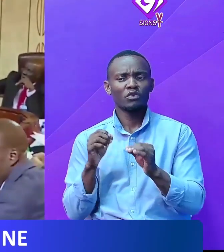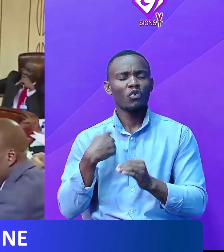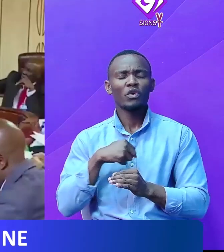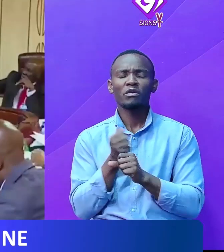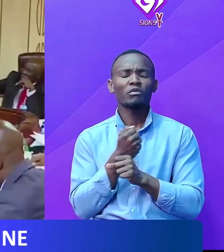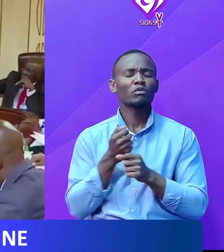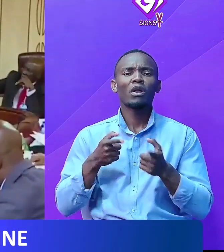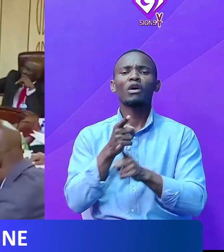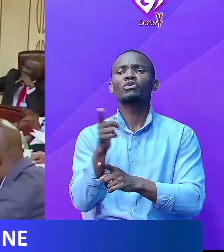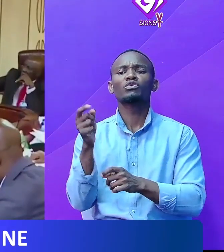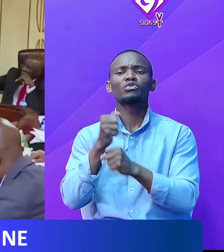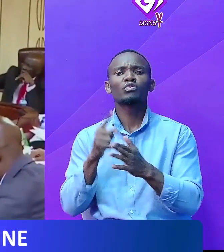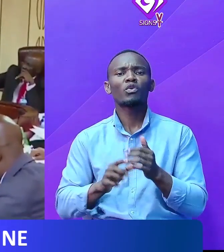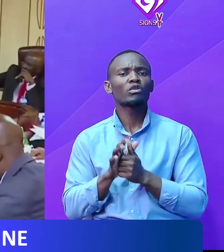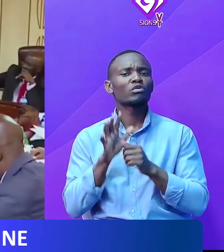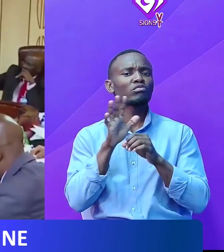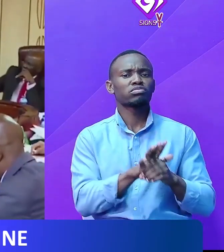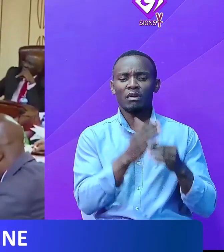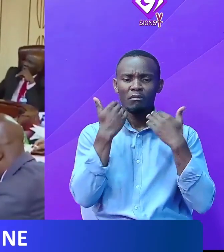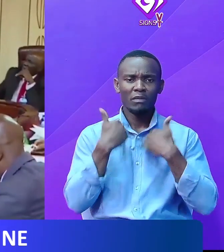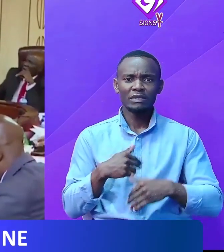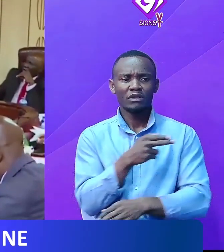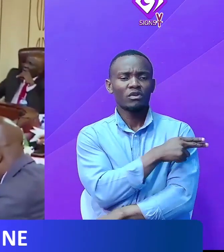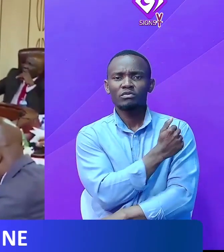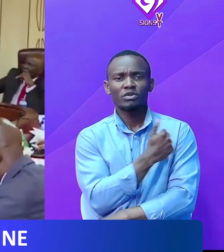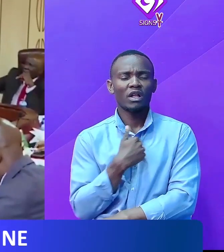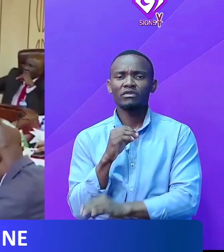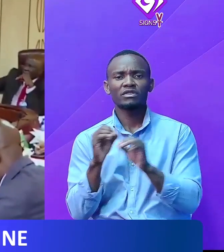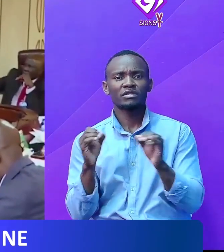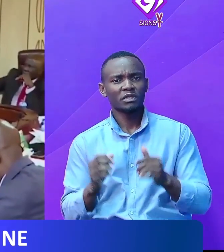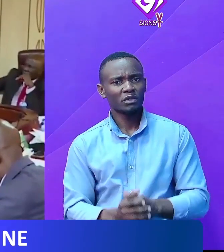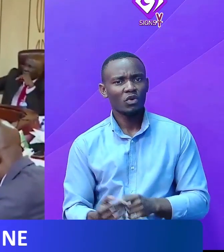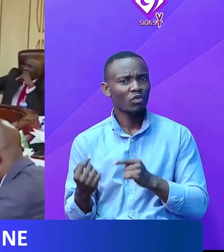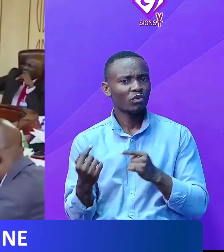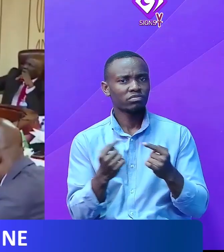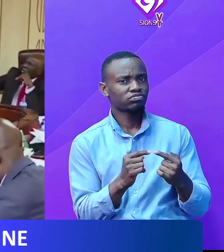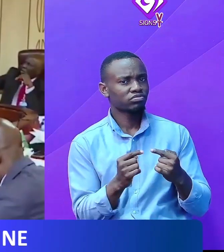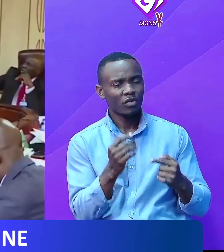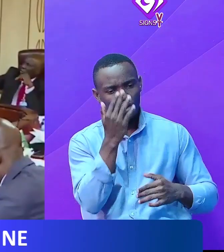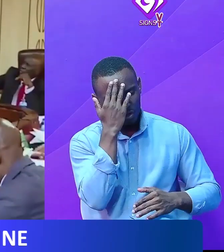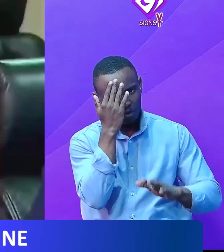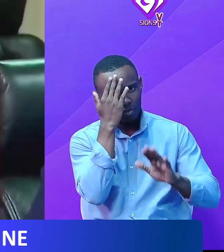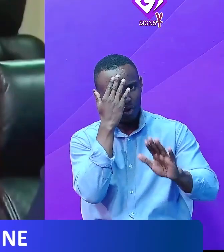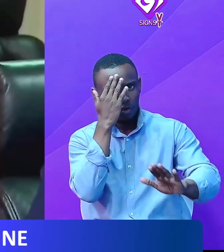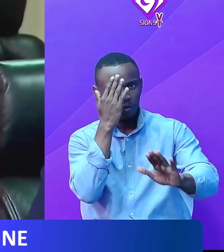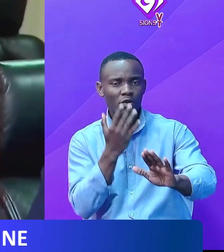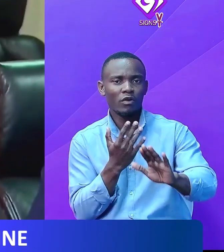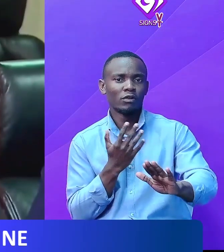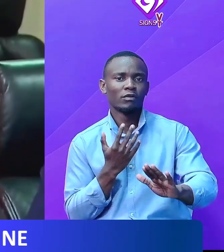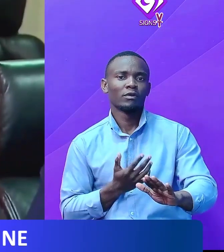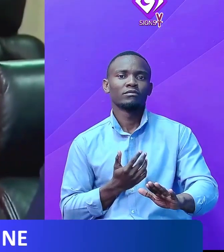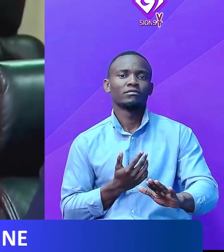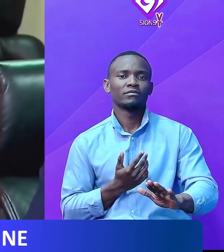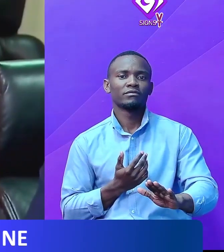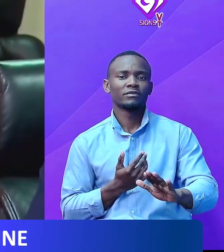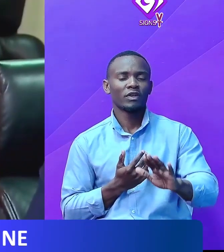your hospital. I have no hospital. And we will charge you even a dispensary. I have never owned even a dispensary. We have closed your hospitals. We will not allow you. Just because